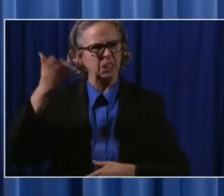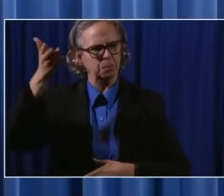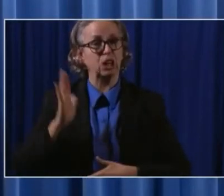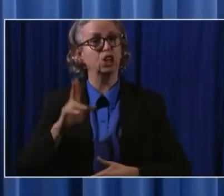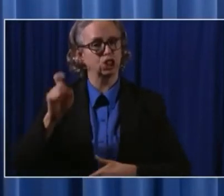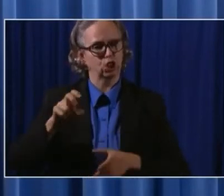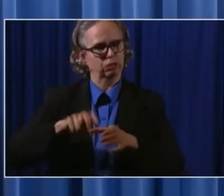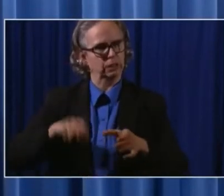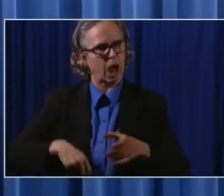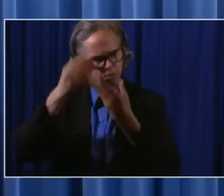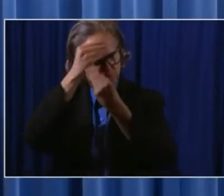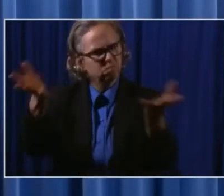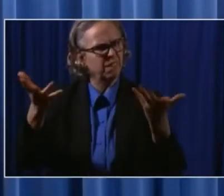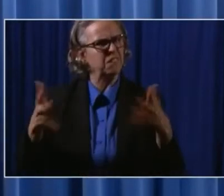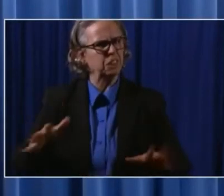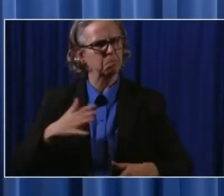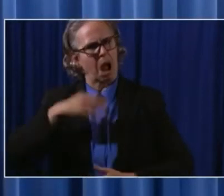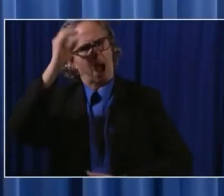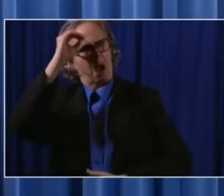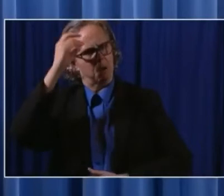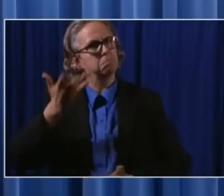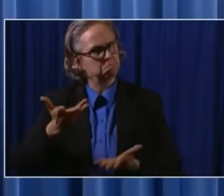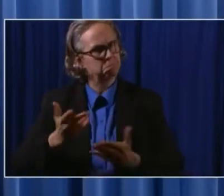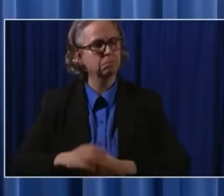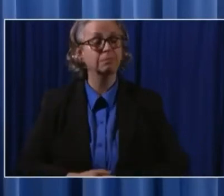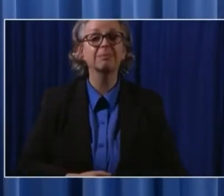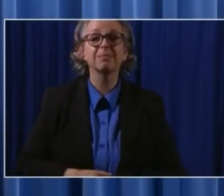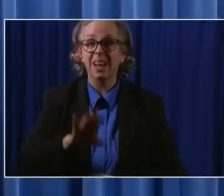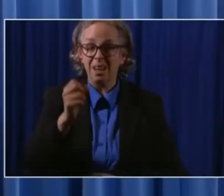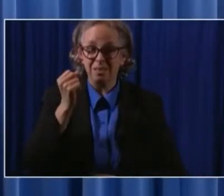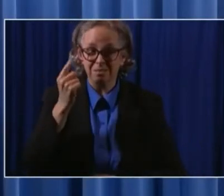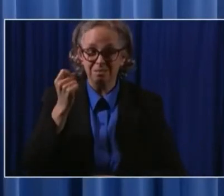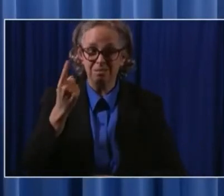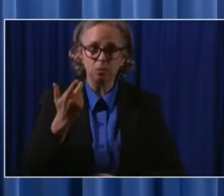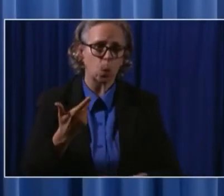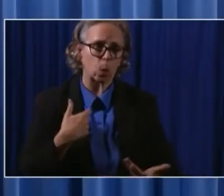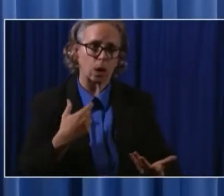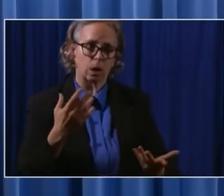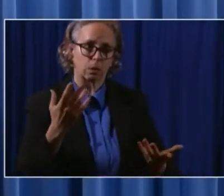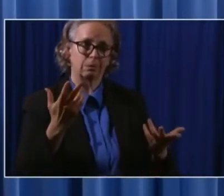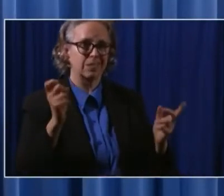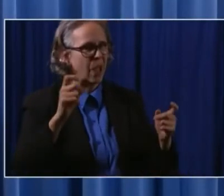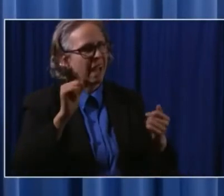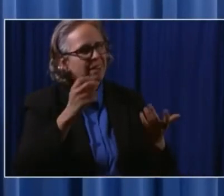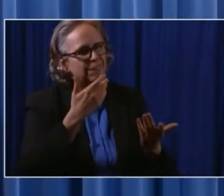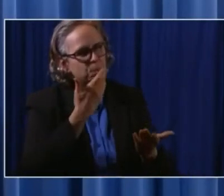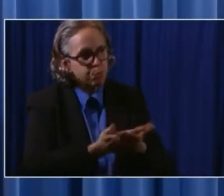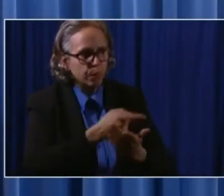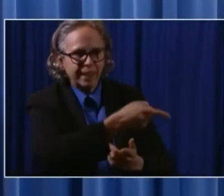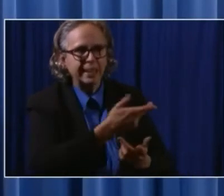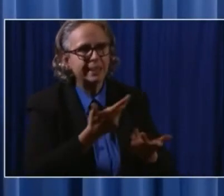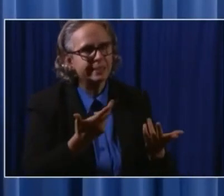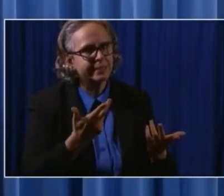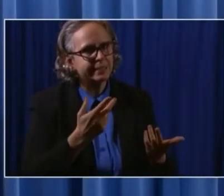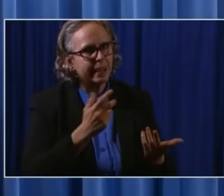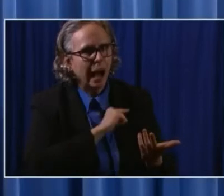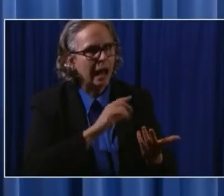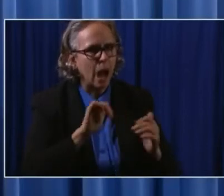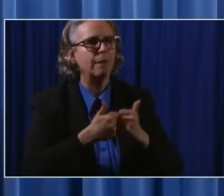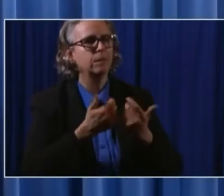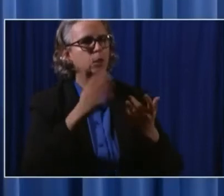presumption, always that presumption of innocence that always must be maintained. But I think it's clear that the